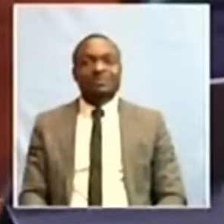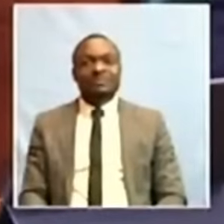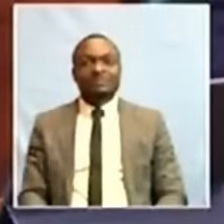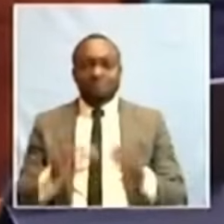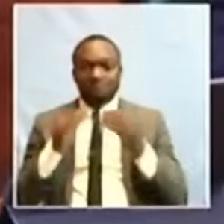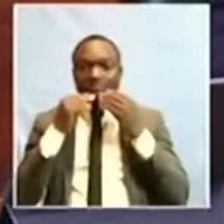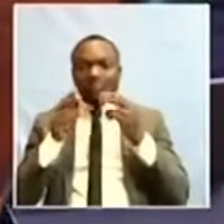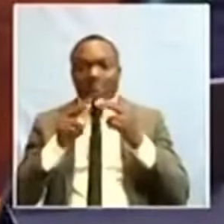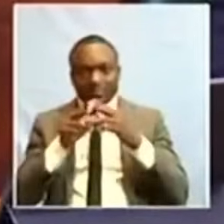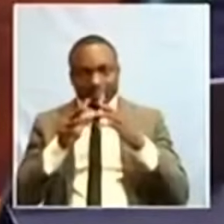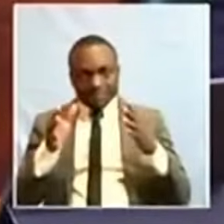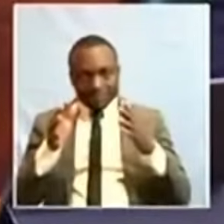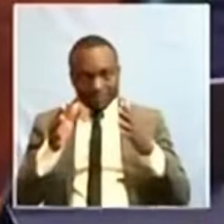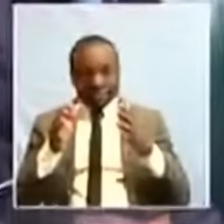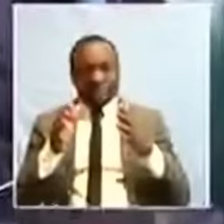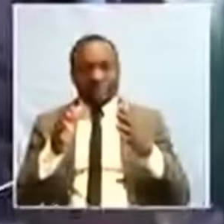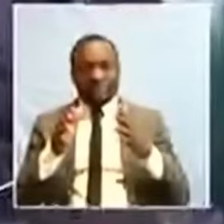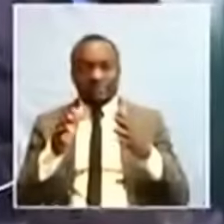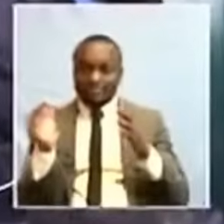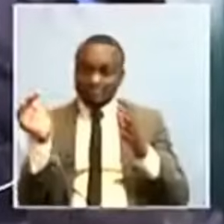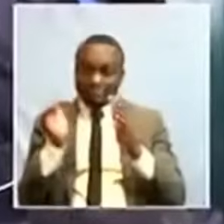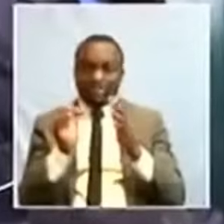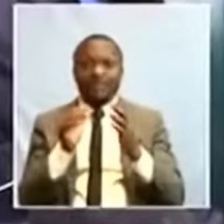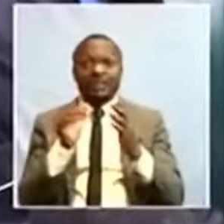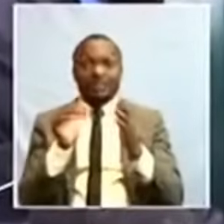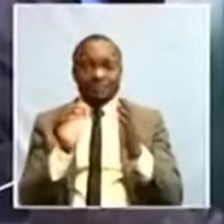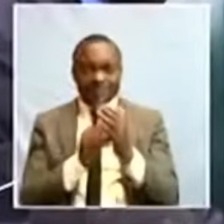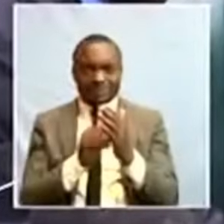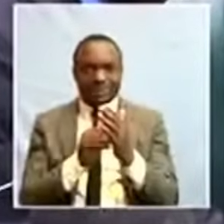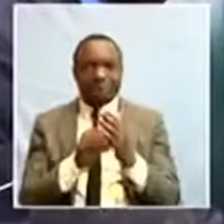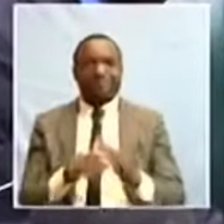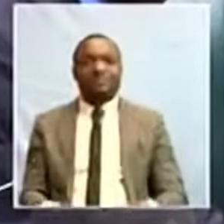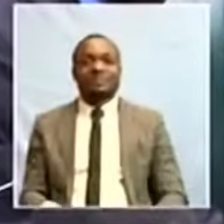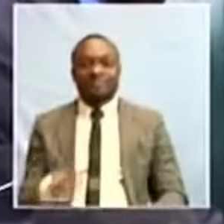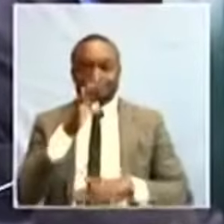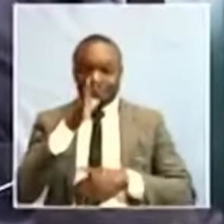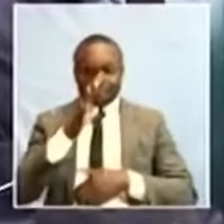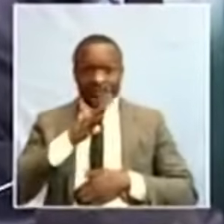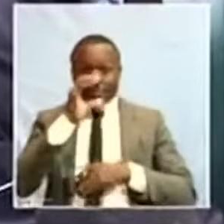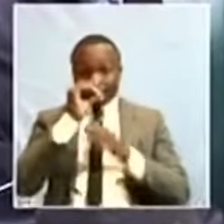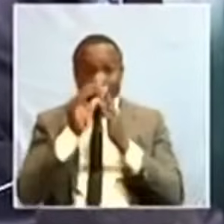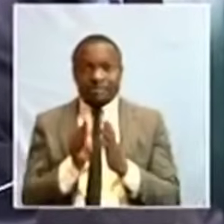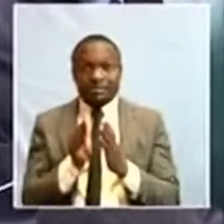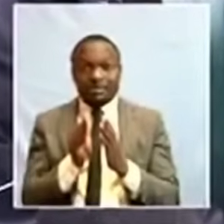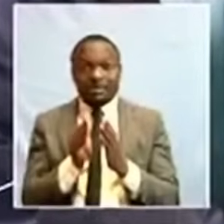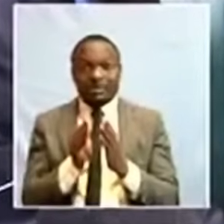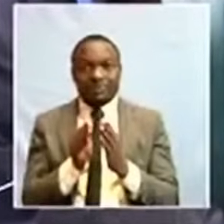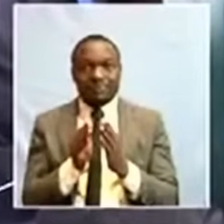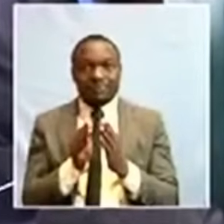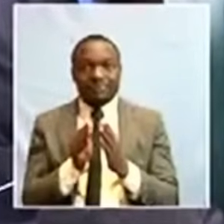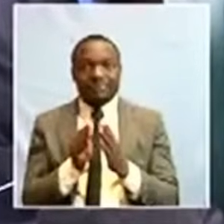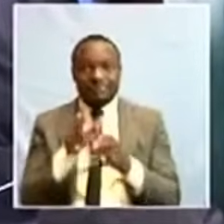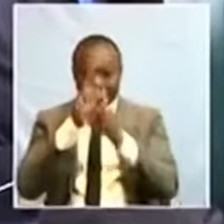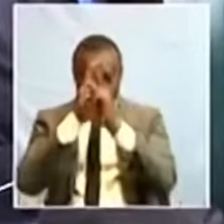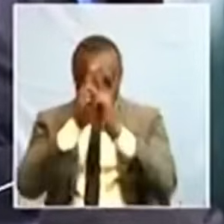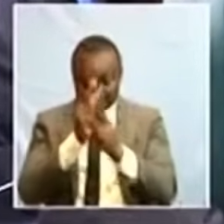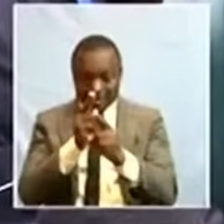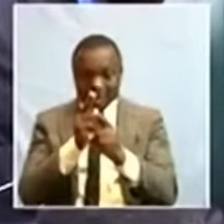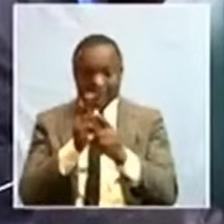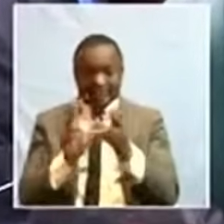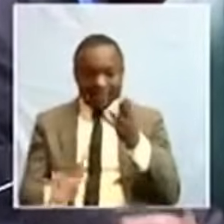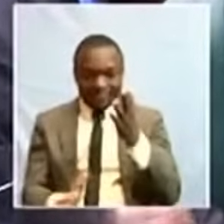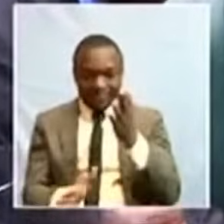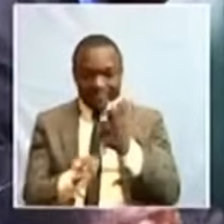Thank you so much once again, Madam Speaker. I honor the Vice